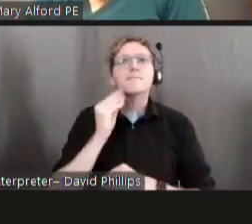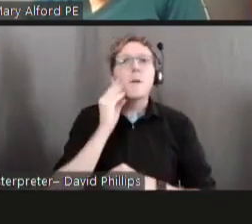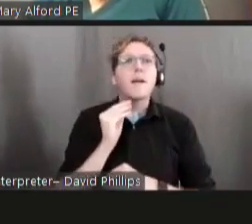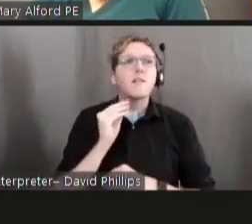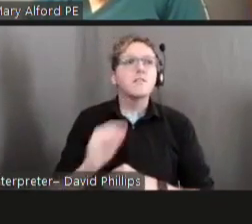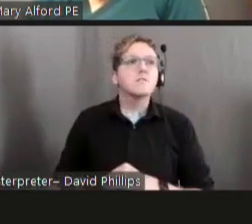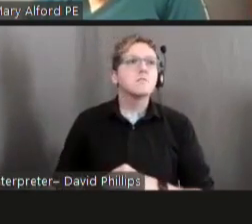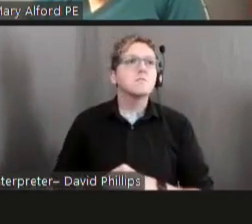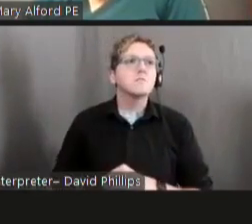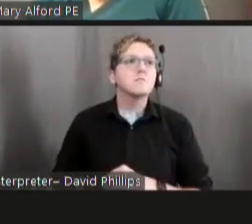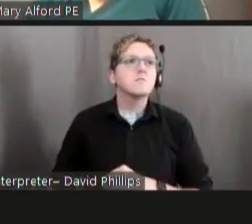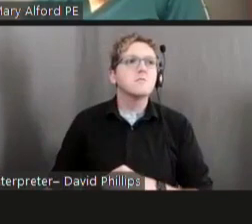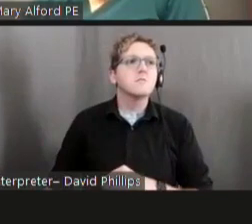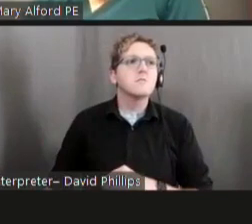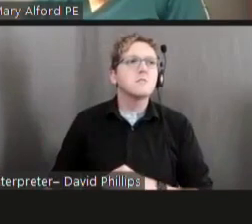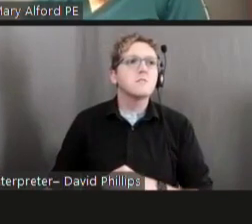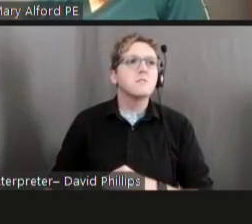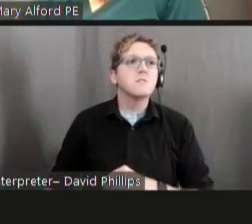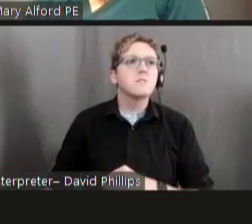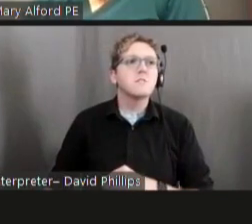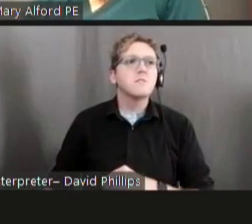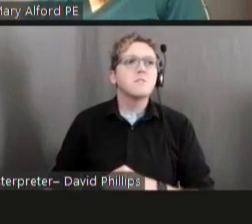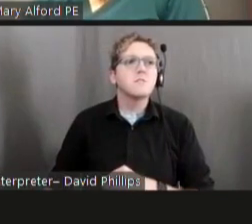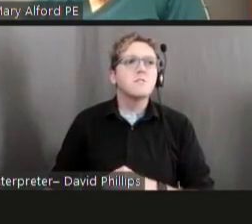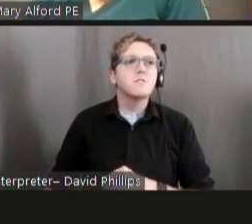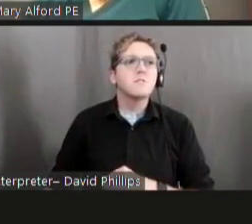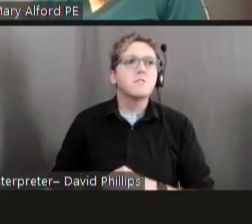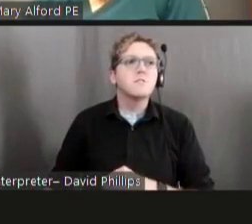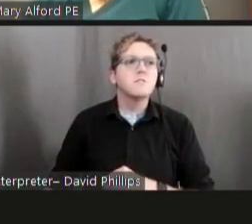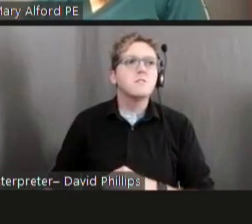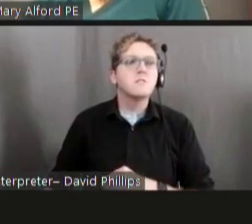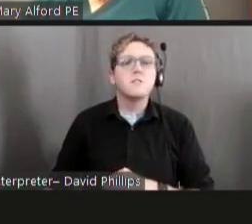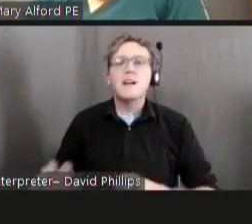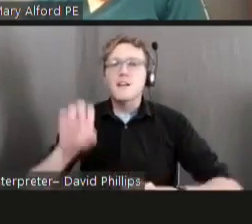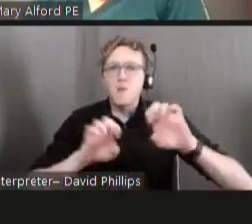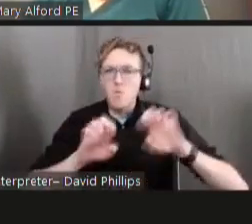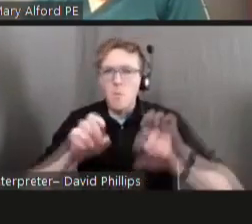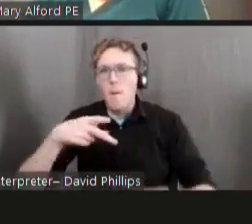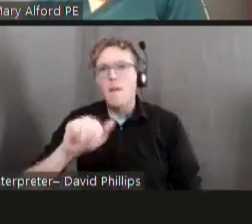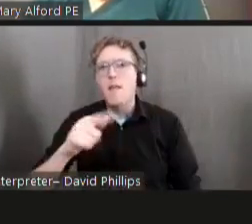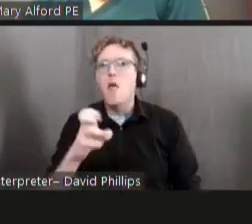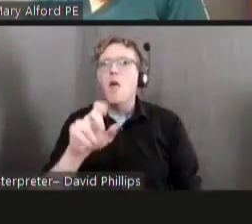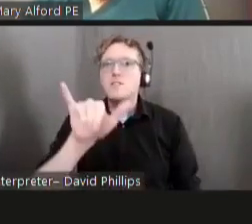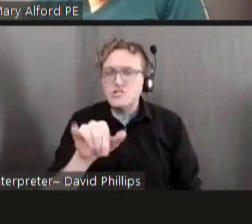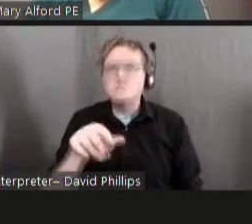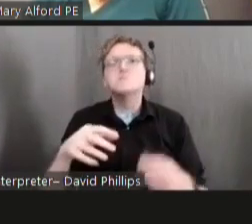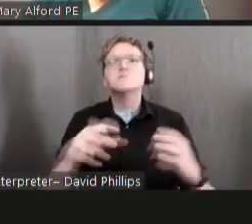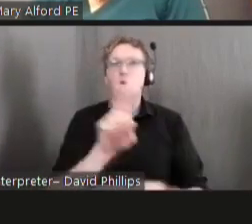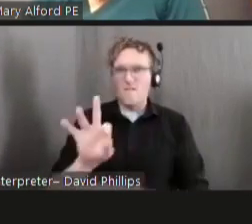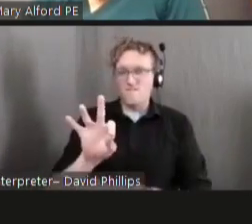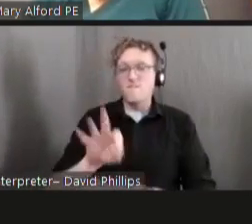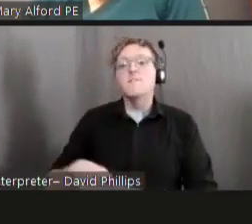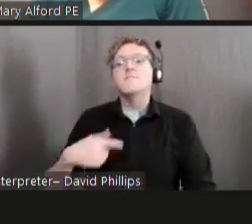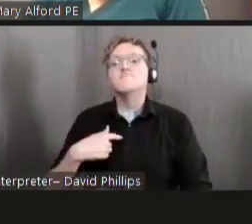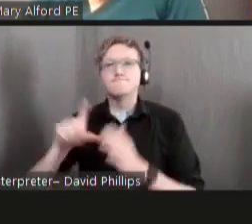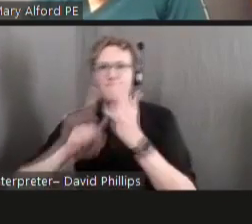Medicine. I'm also a primary investigator at the Emerging Pathogen Institute at the University of